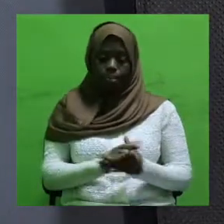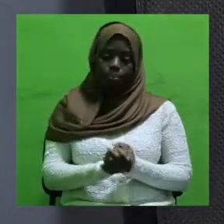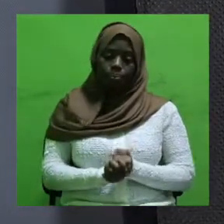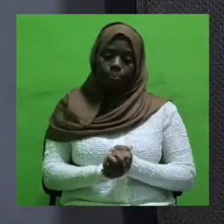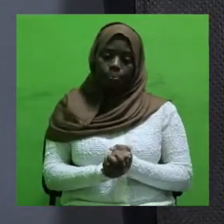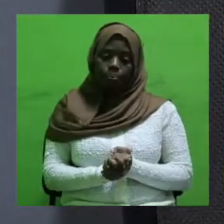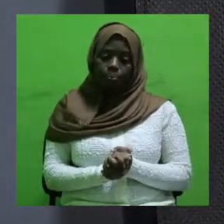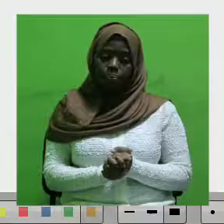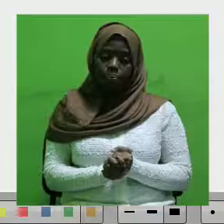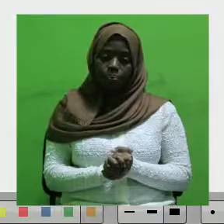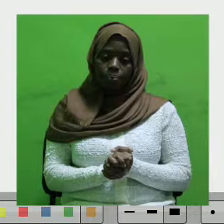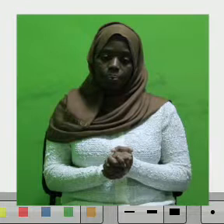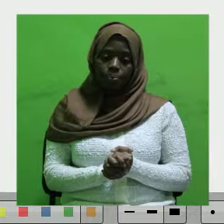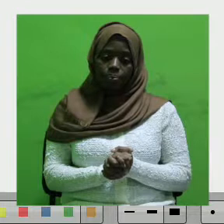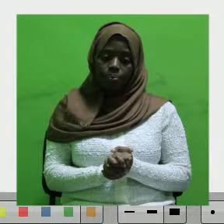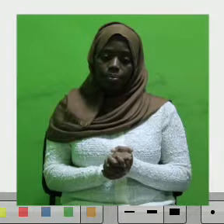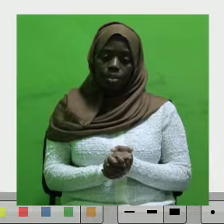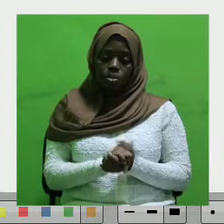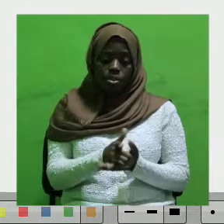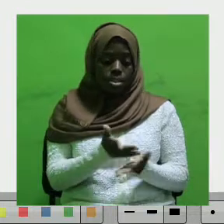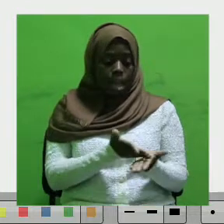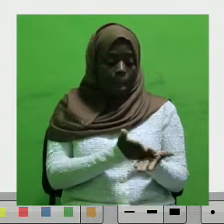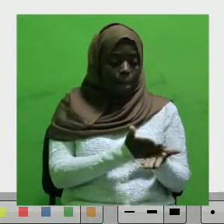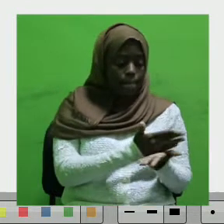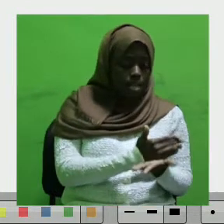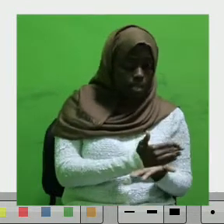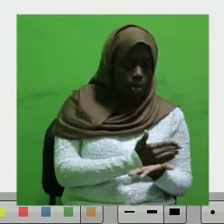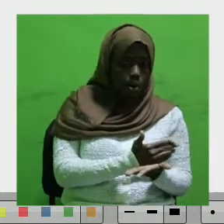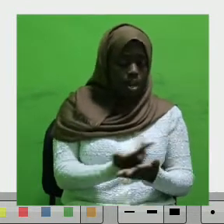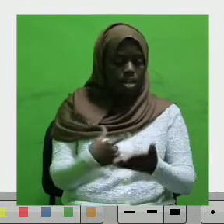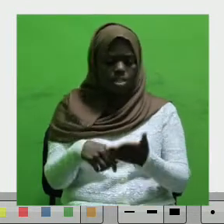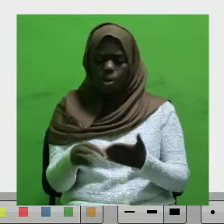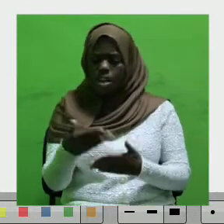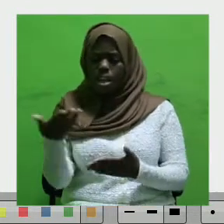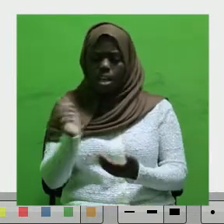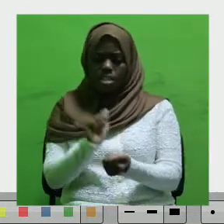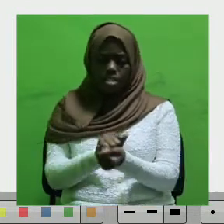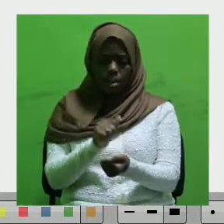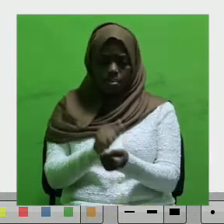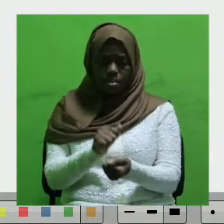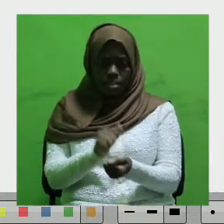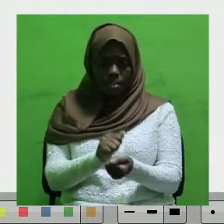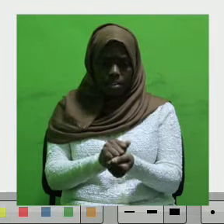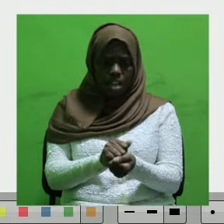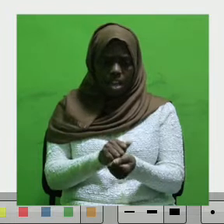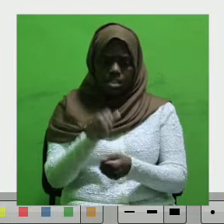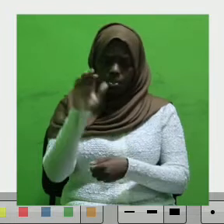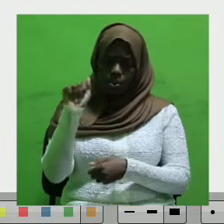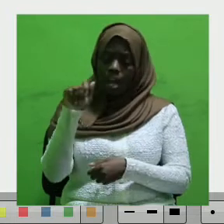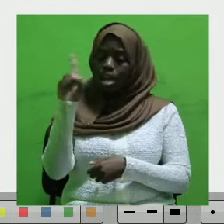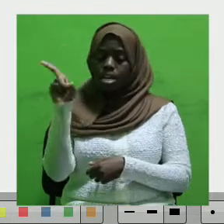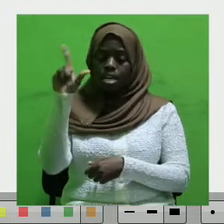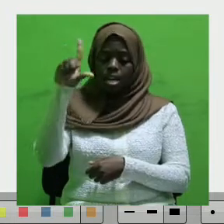So the pressure inside the capillaries of the glomerulus forces the particles into another substance which is known as